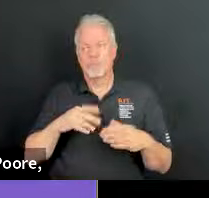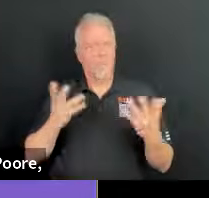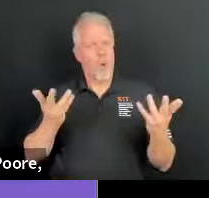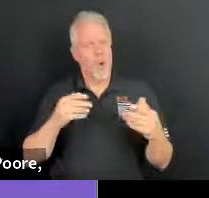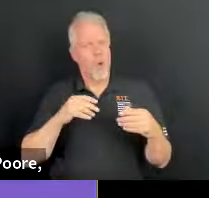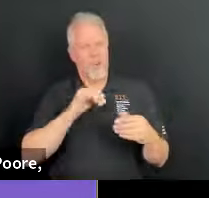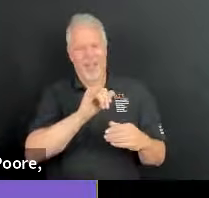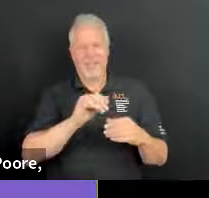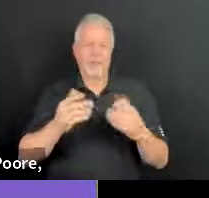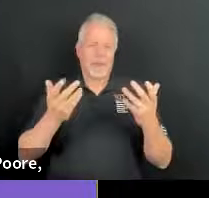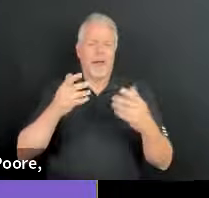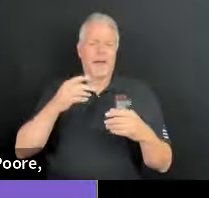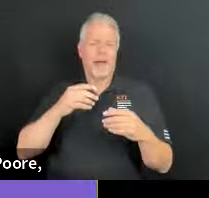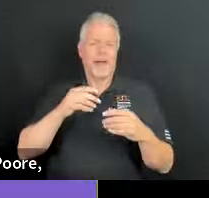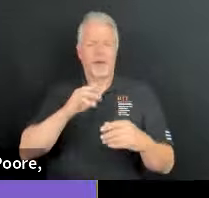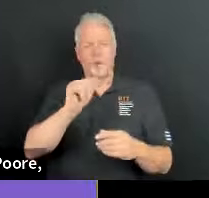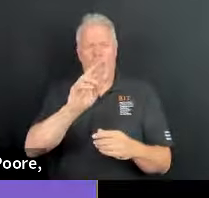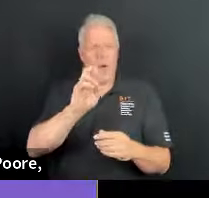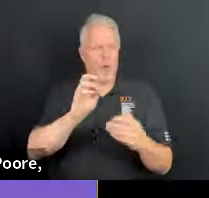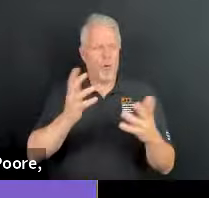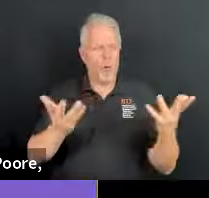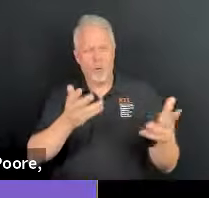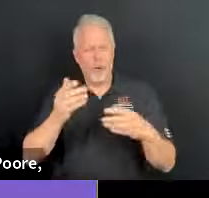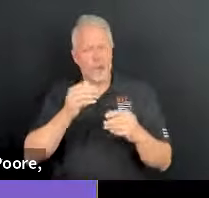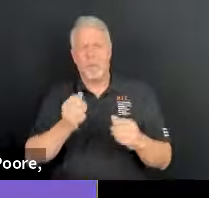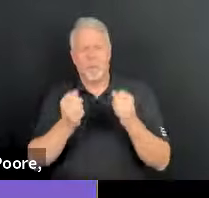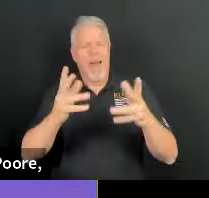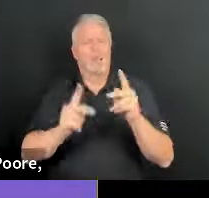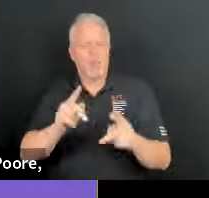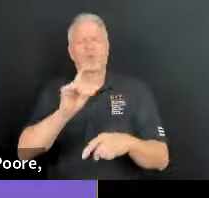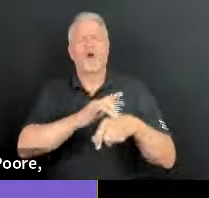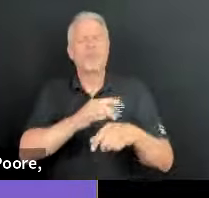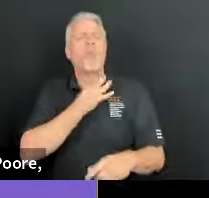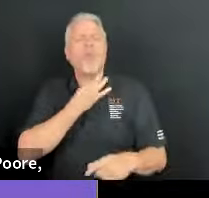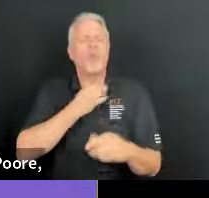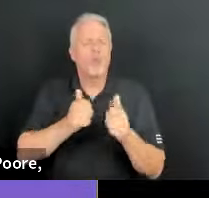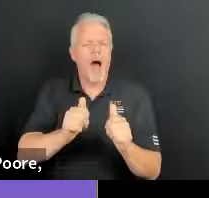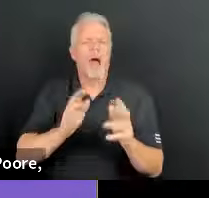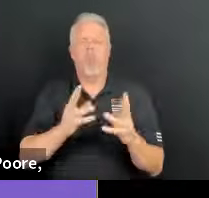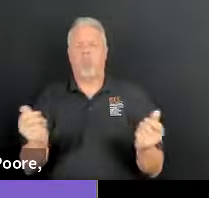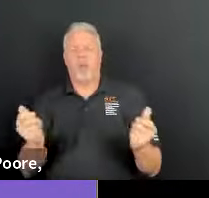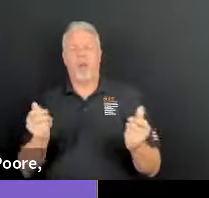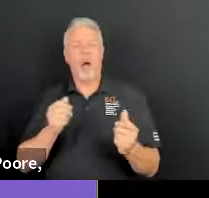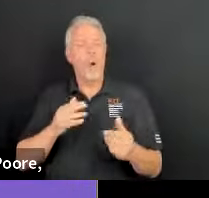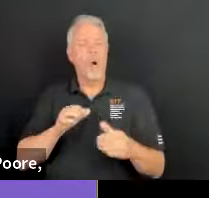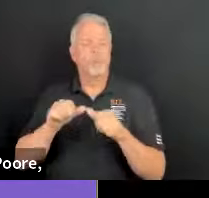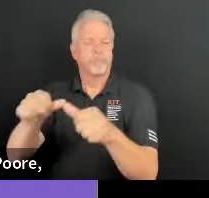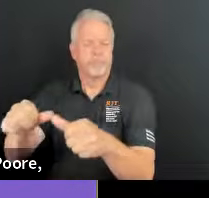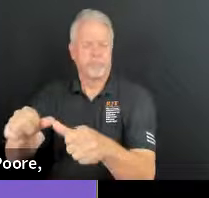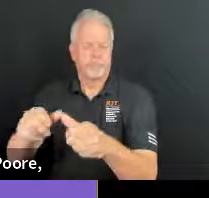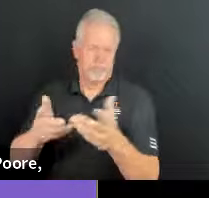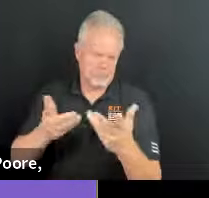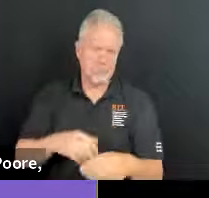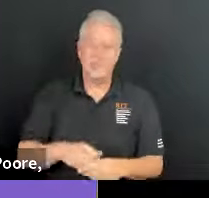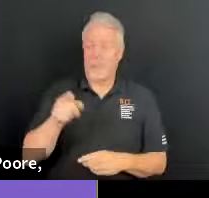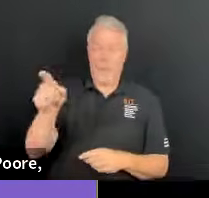interest. And so that is a bit more rare. You know, people are